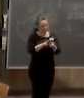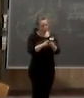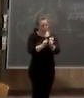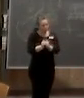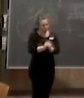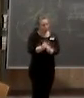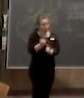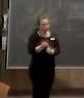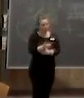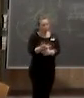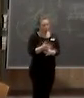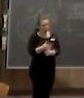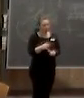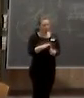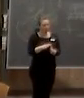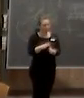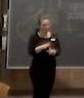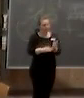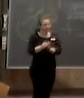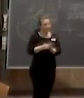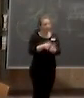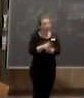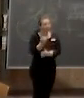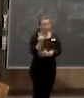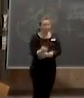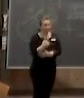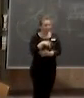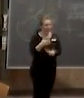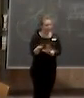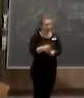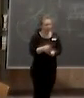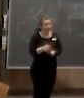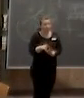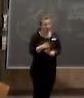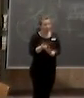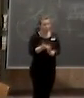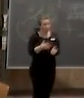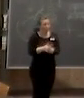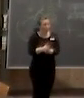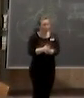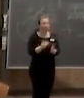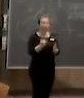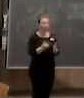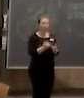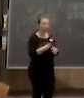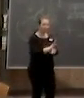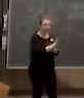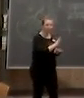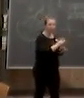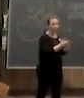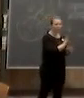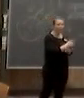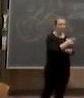are duty VAT on it, because we're getting loads of calls on that. But besides that, the rest of it is actually pretty much the same. The private